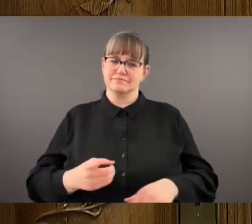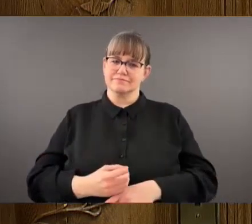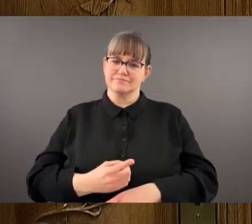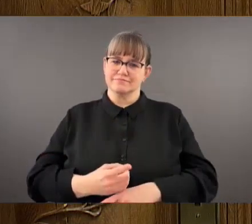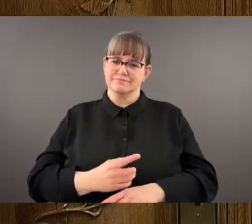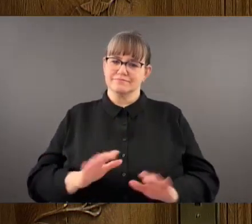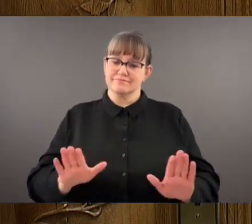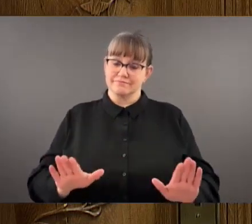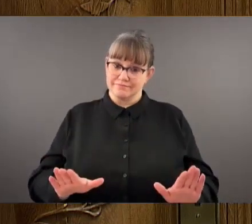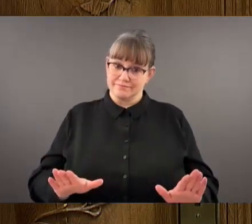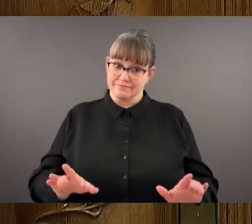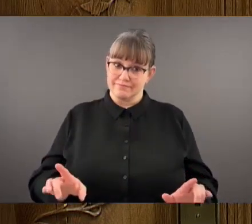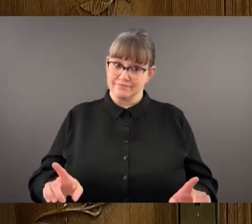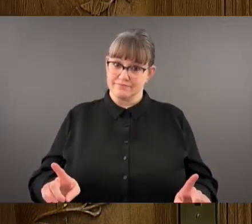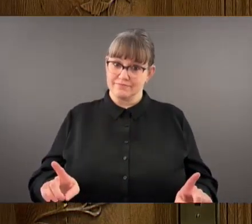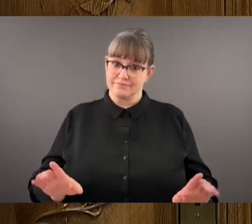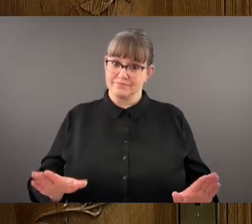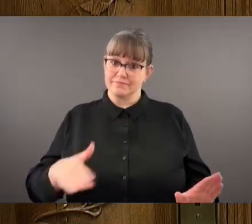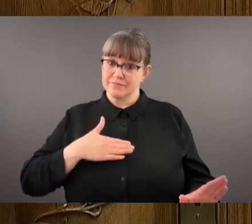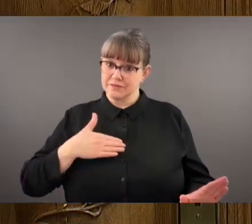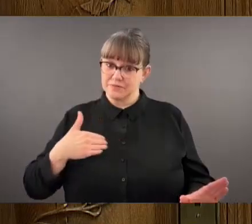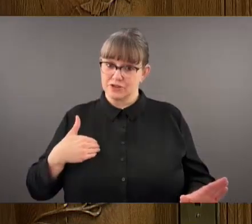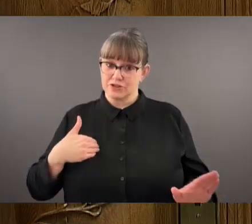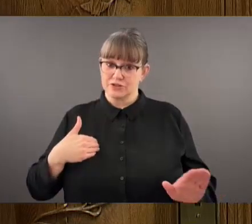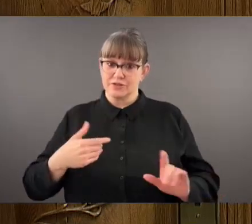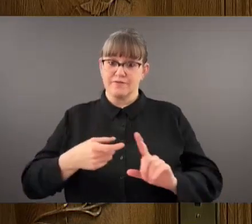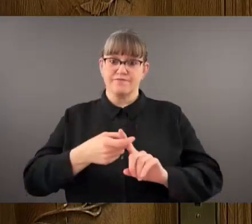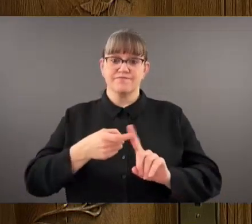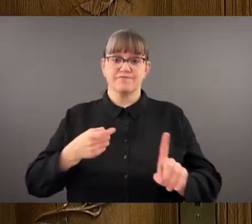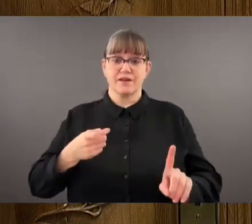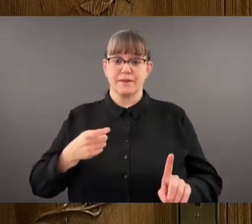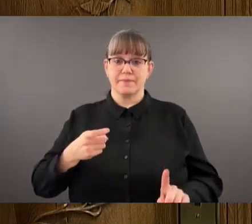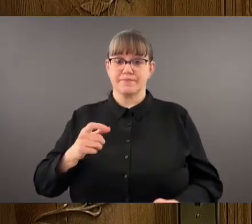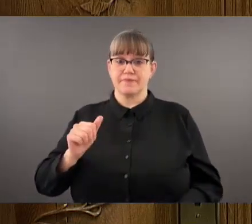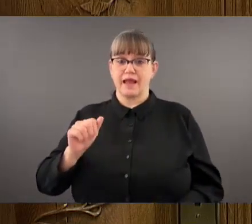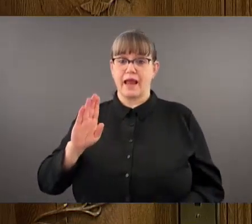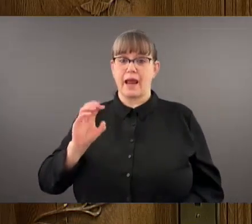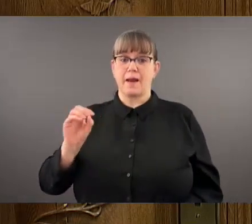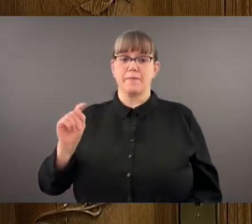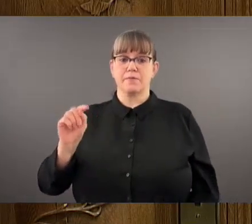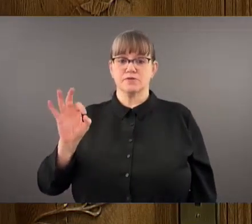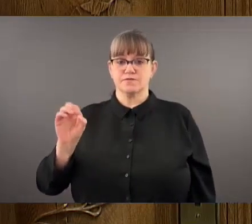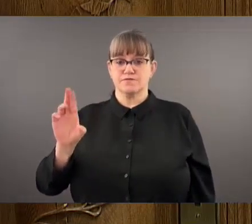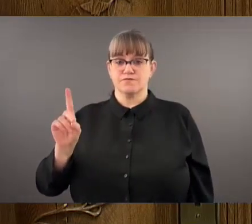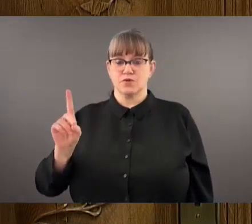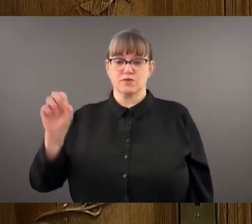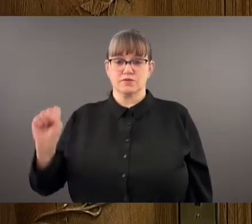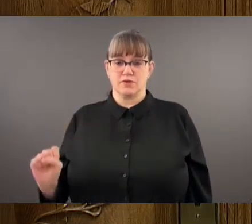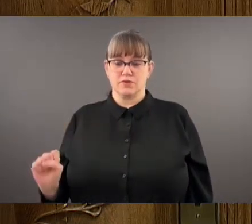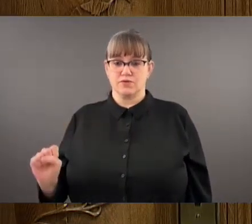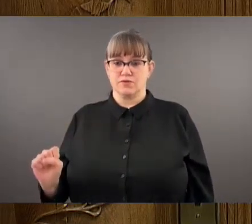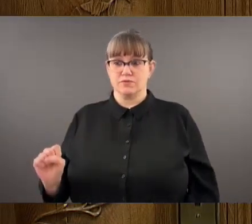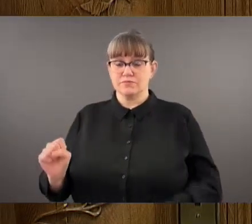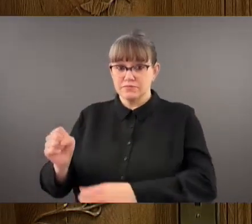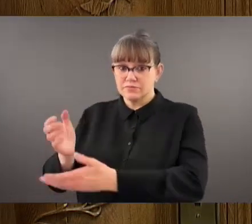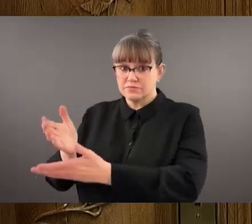from Abbotsford South, member, come to order.